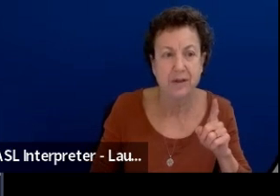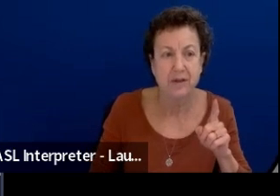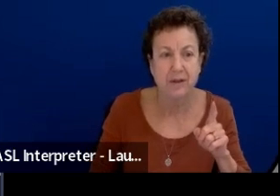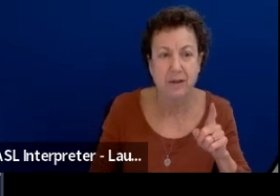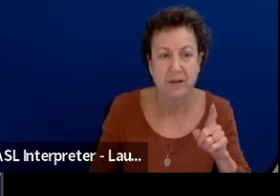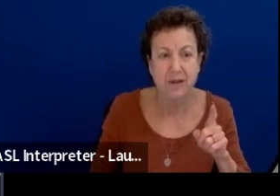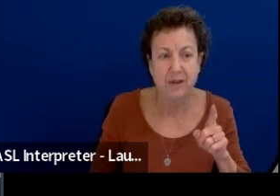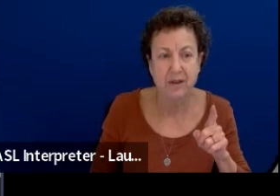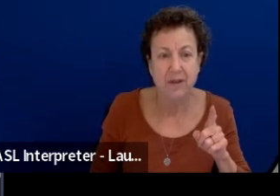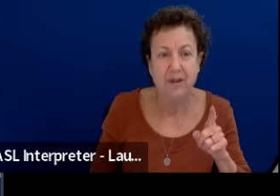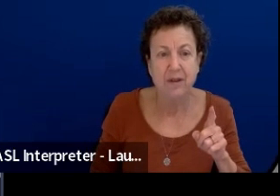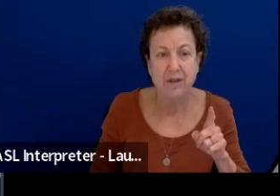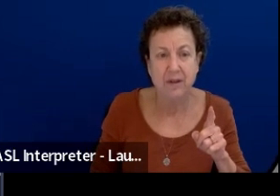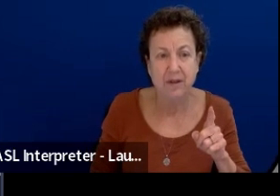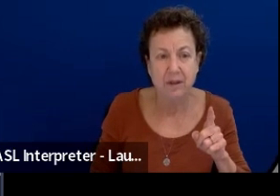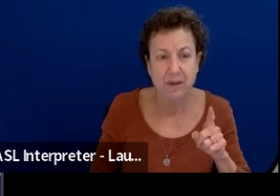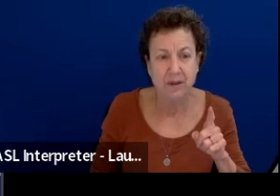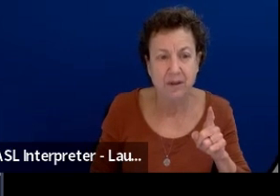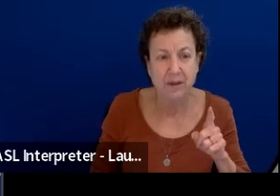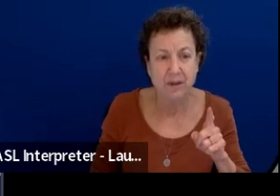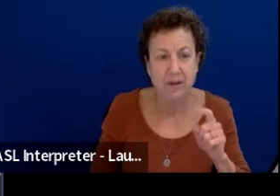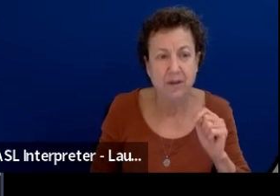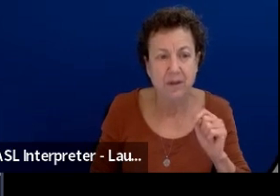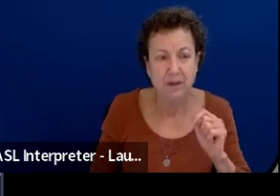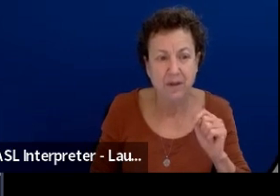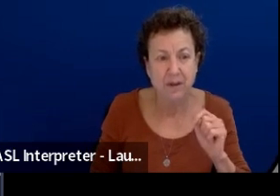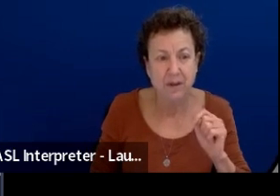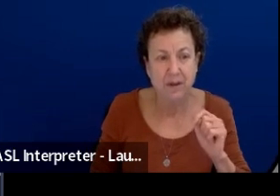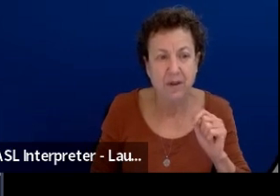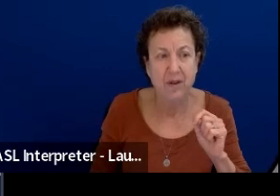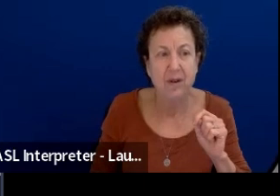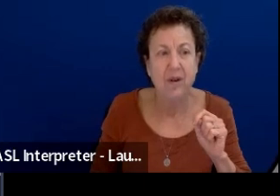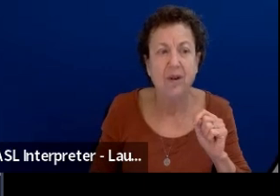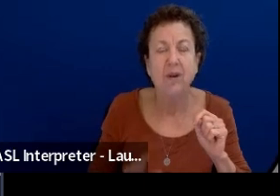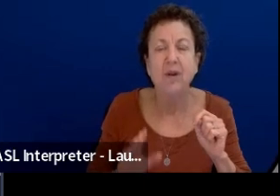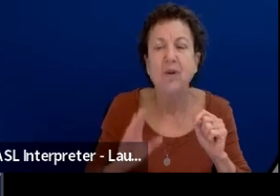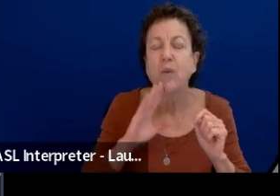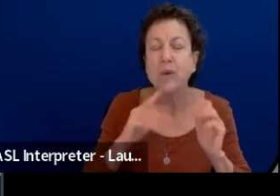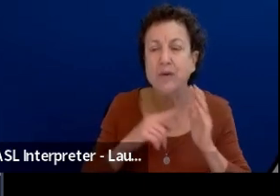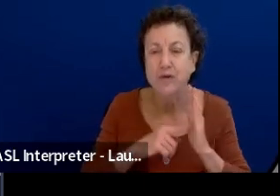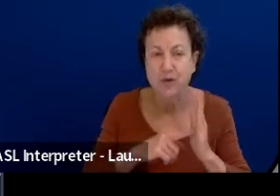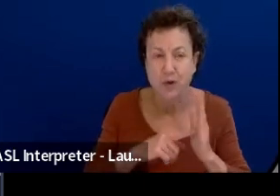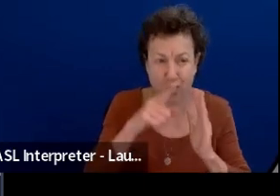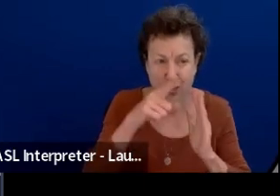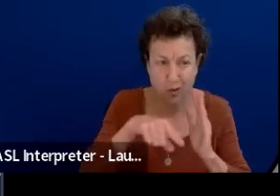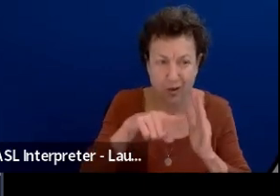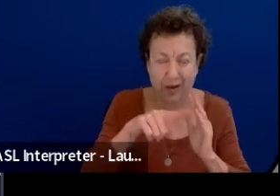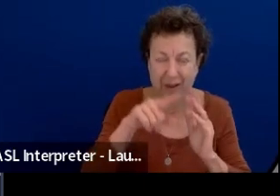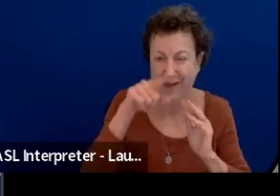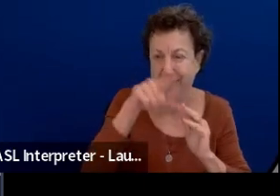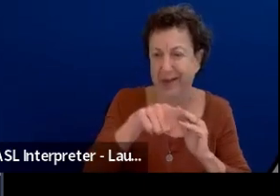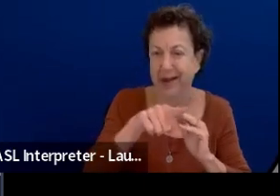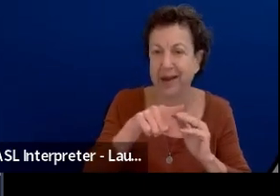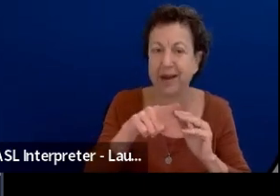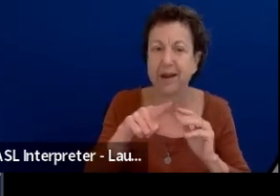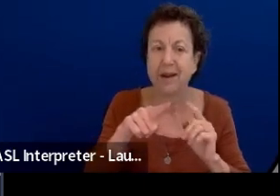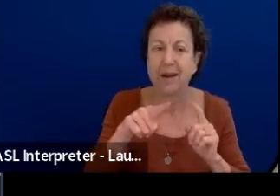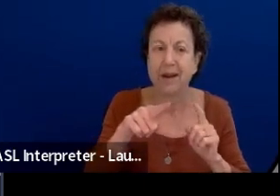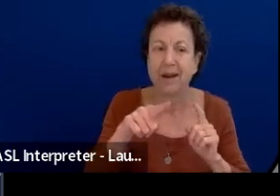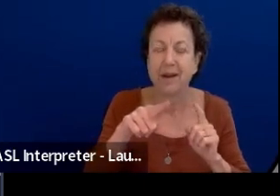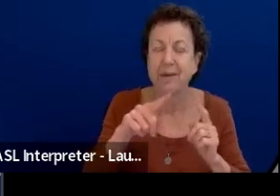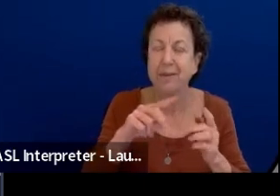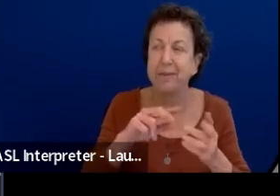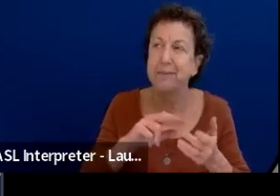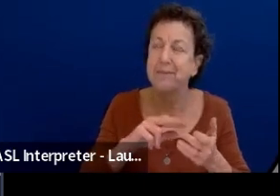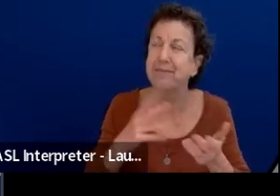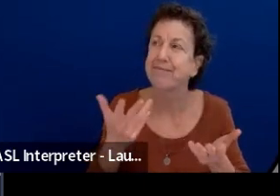we can take a look at any journals that have been posted. So a journal is